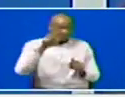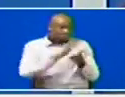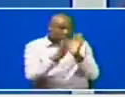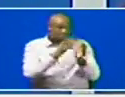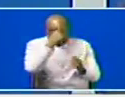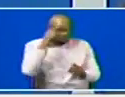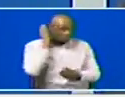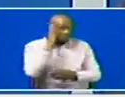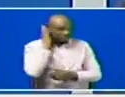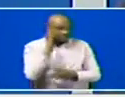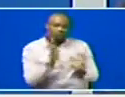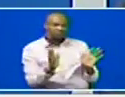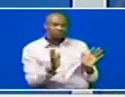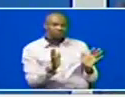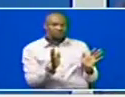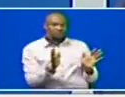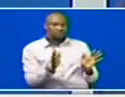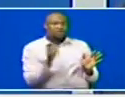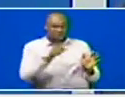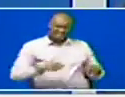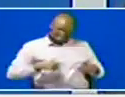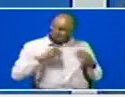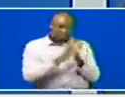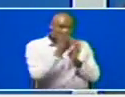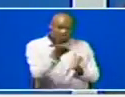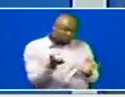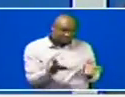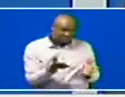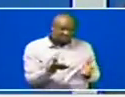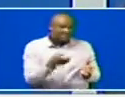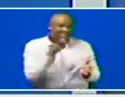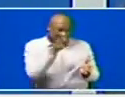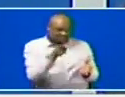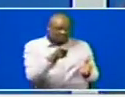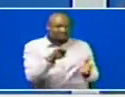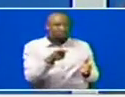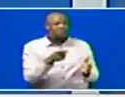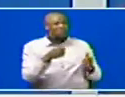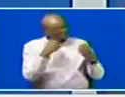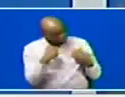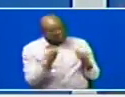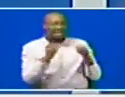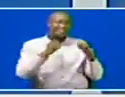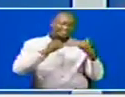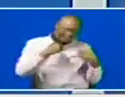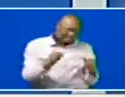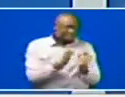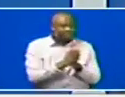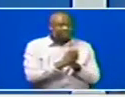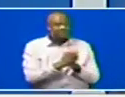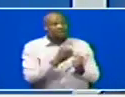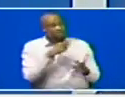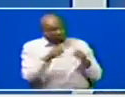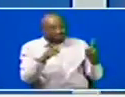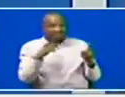homosexual. Mm-hmm. And living with that tension is something we are struggling with. It would be idiotic